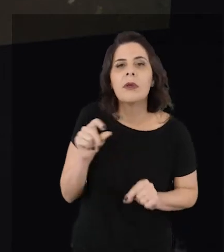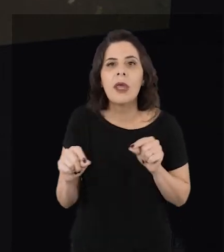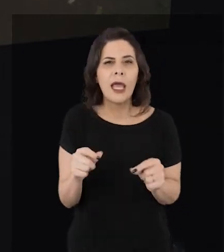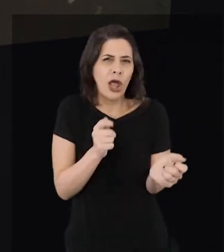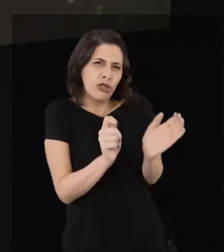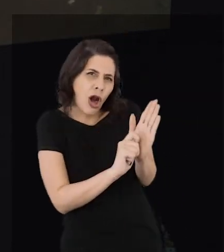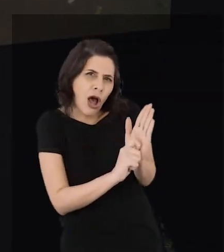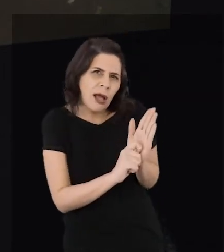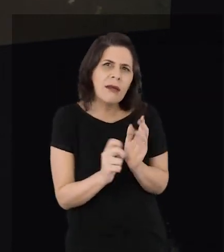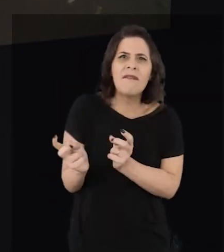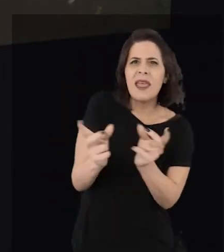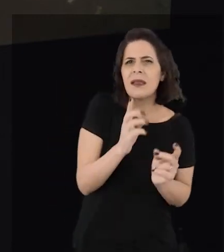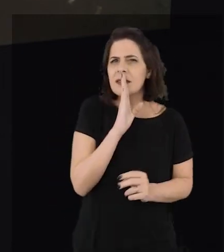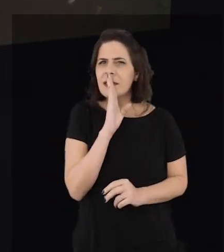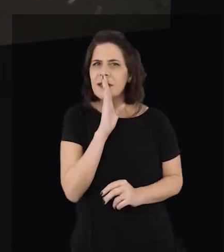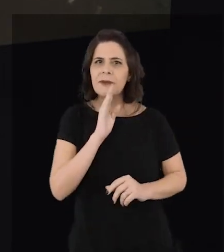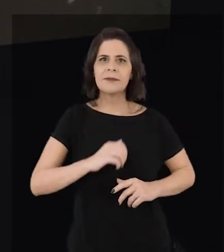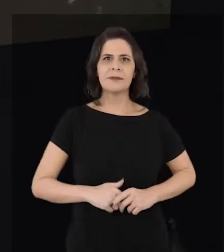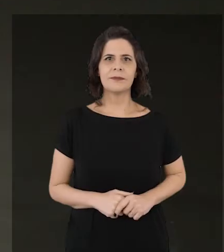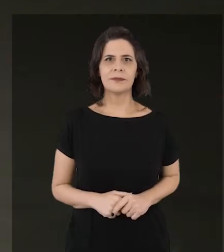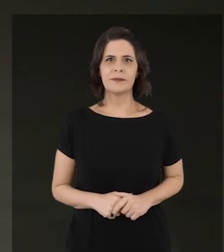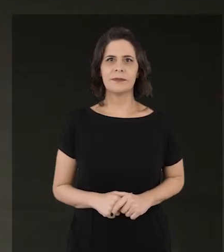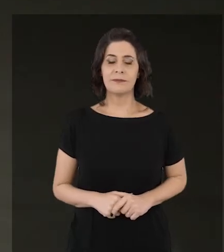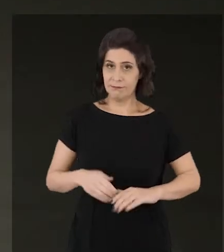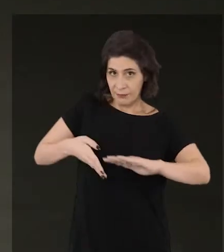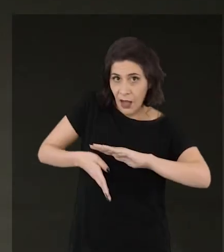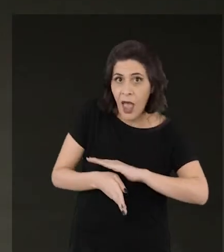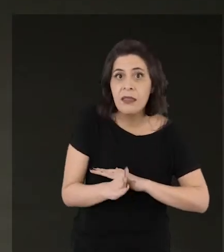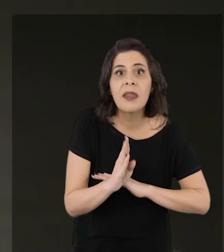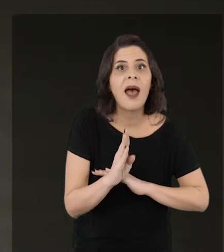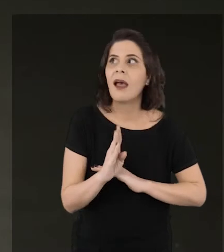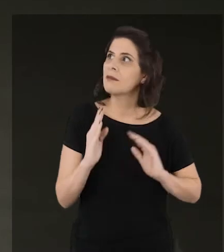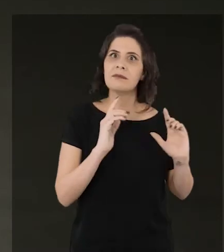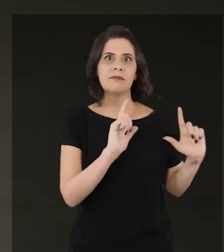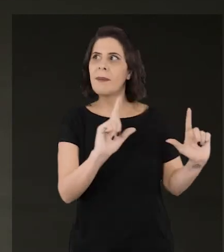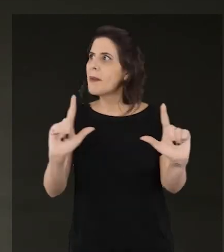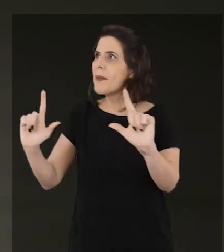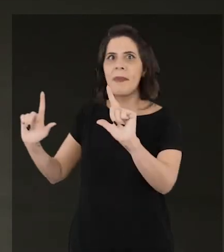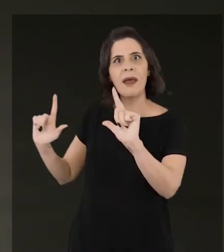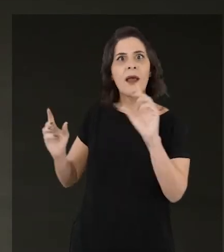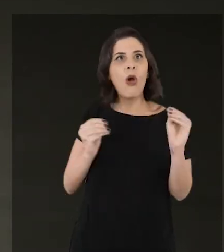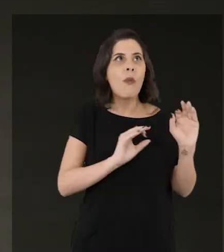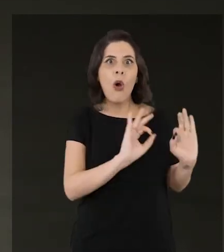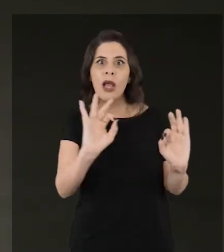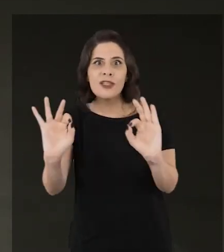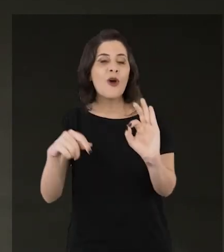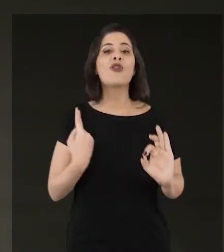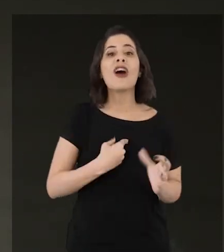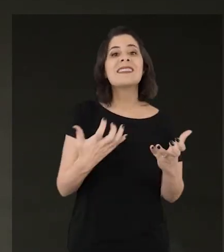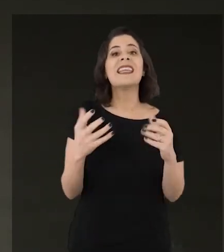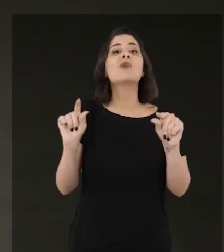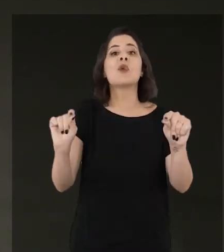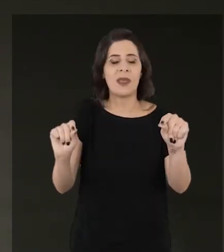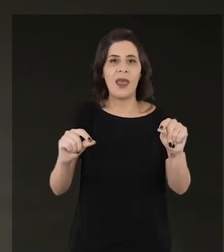em silêncio de pé. In terms of the design of the exhibition, we wanted there